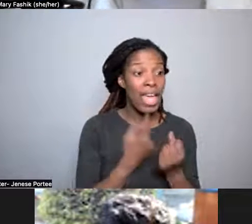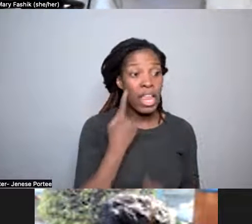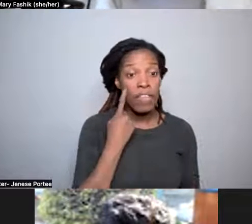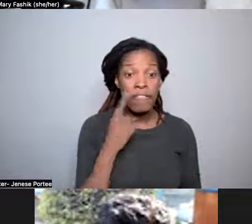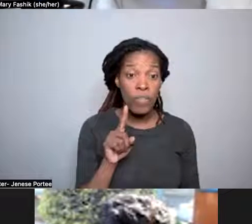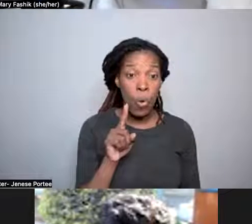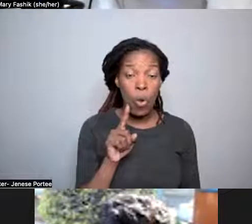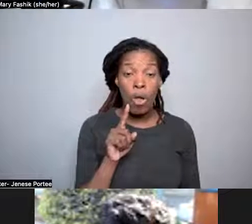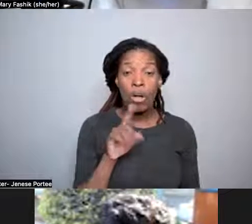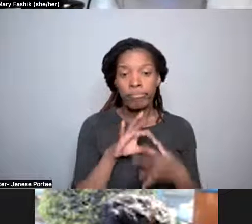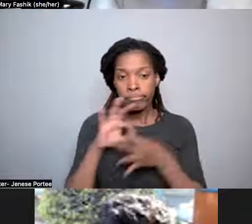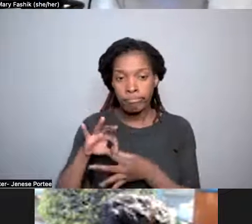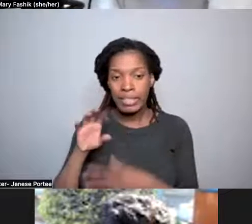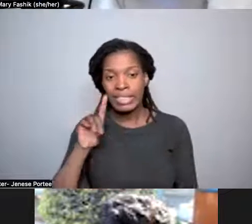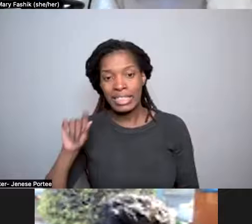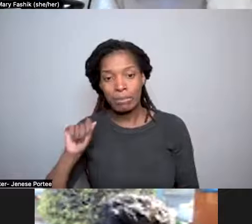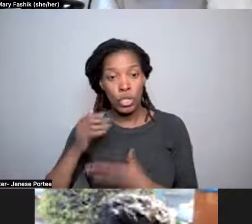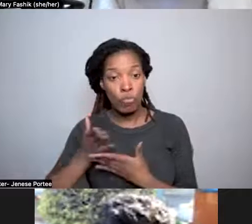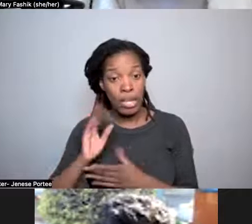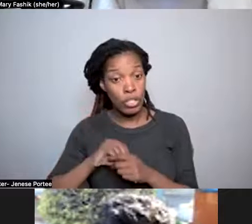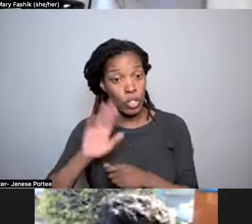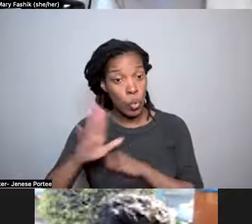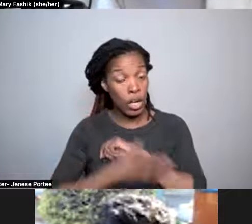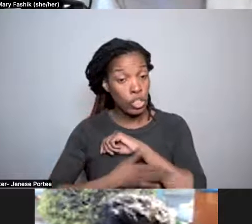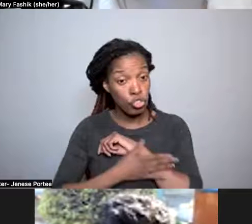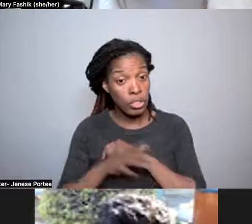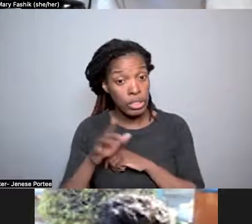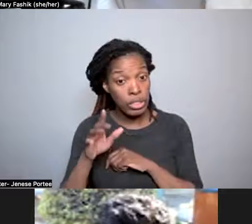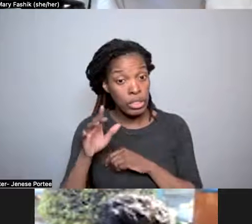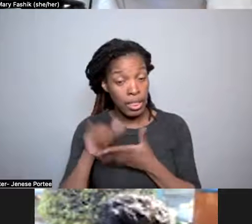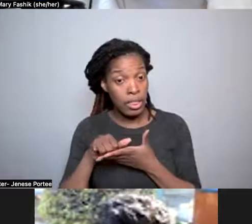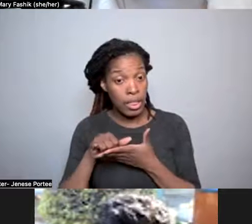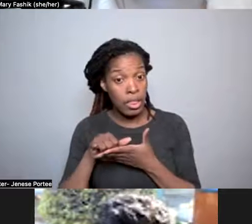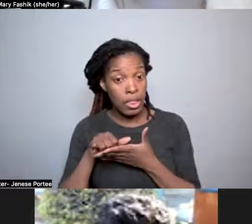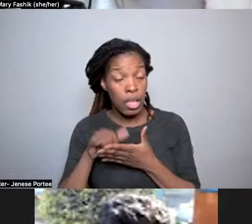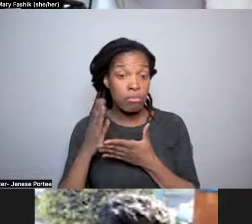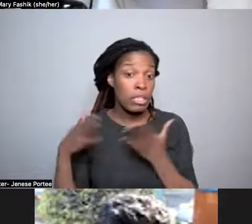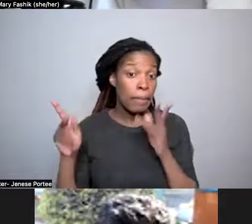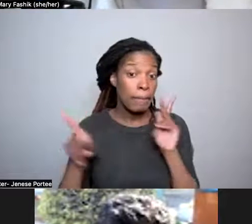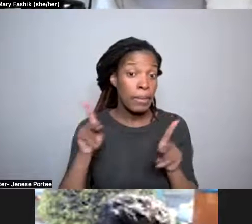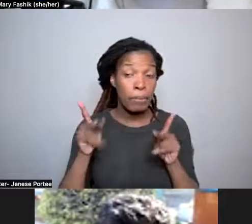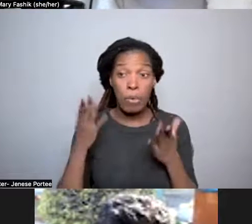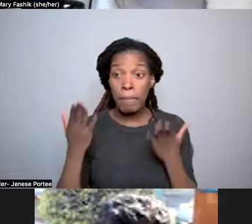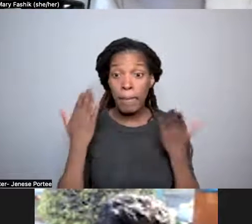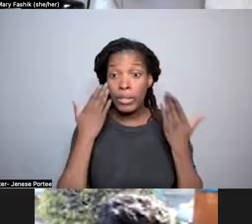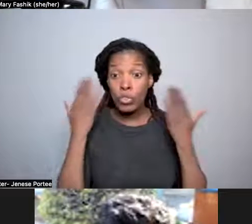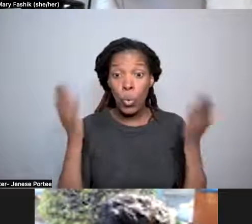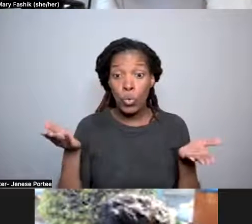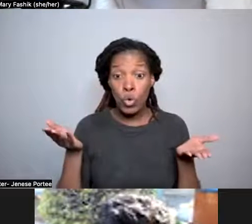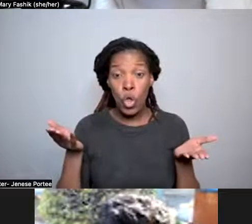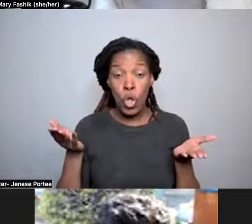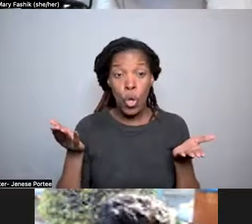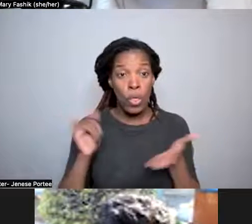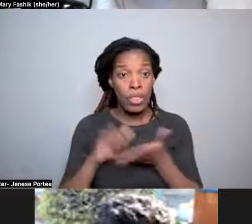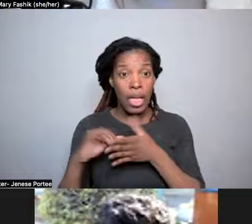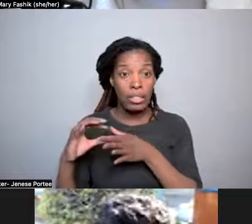to disability rights in your country that some people may not know is